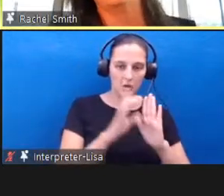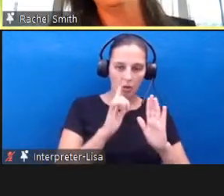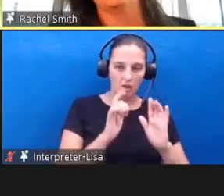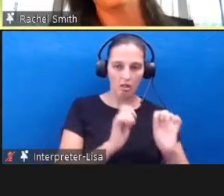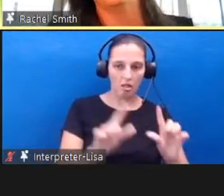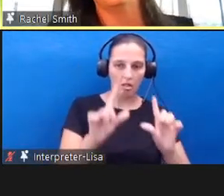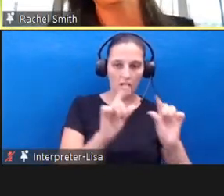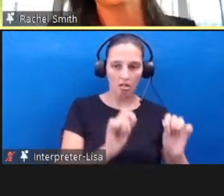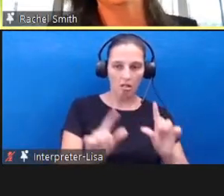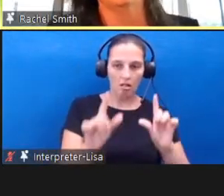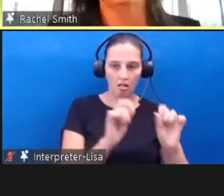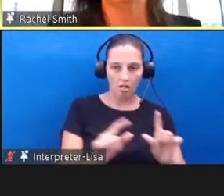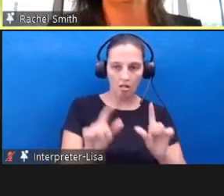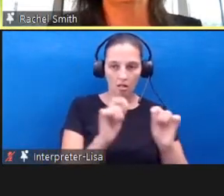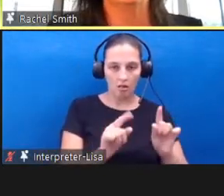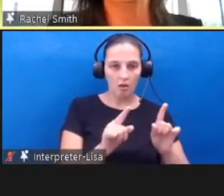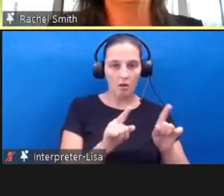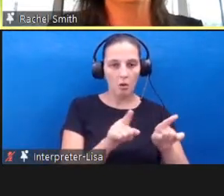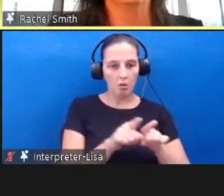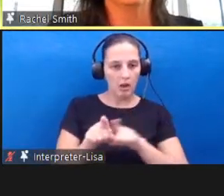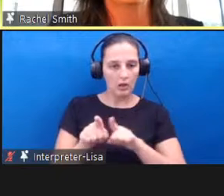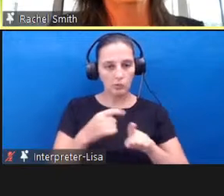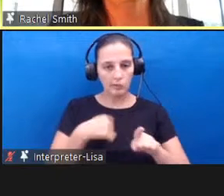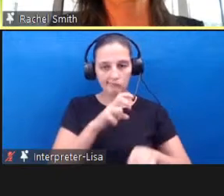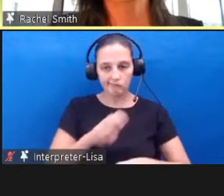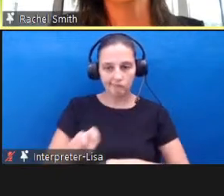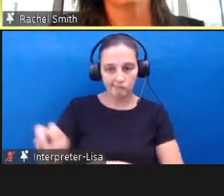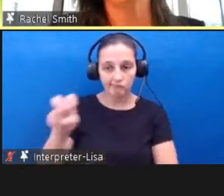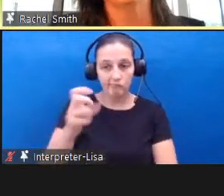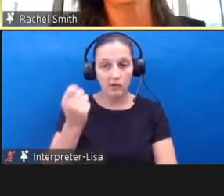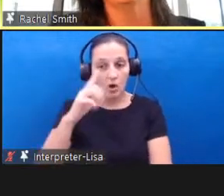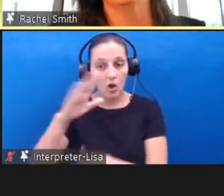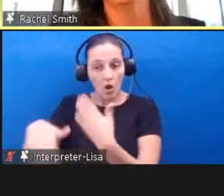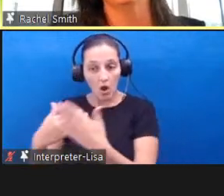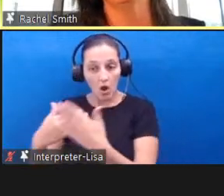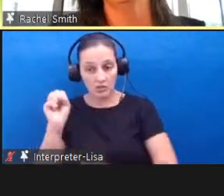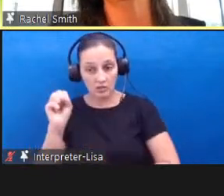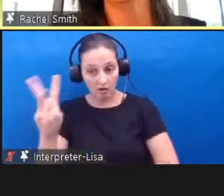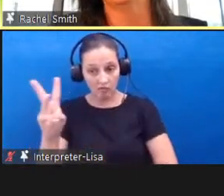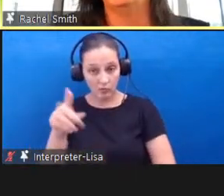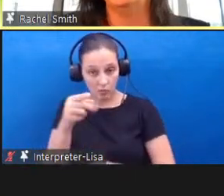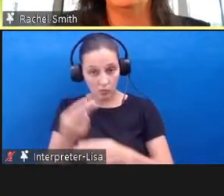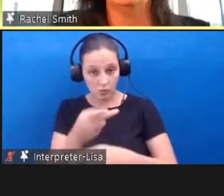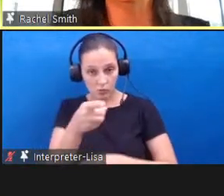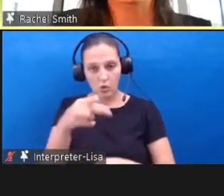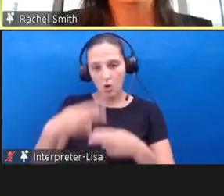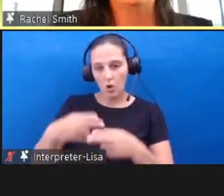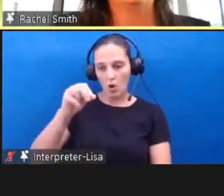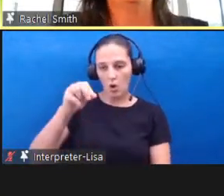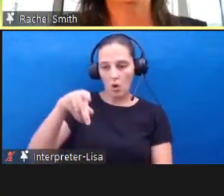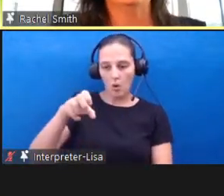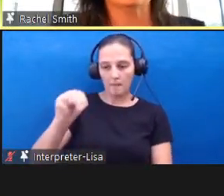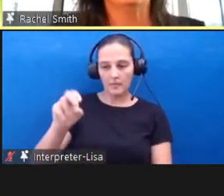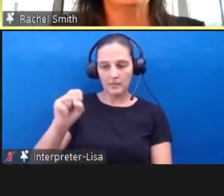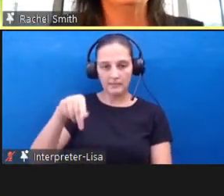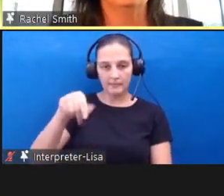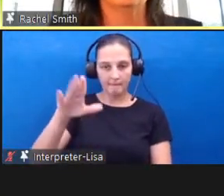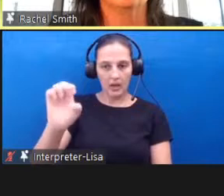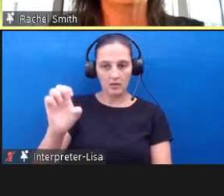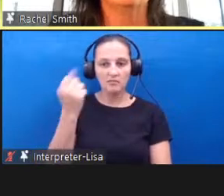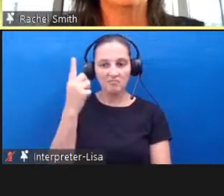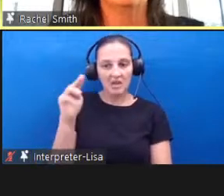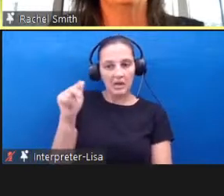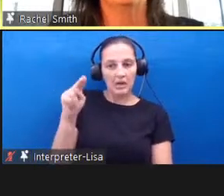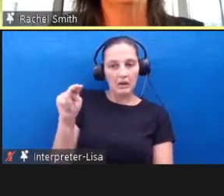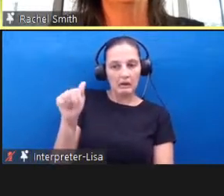in and out as I take you on this tour. All of this software here that I'm showing you, this is called OpenSpace. And it's a NASA-funded